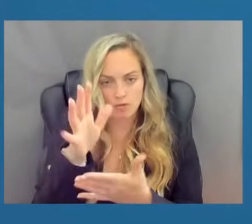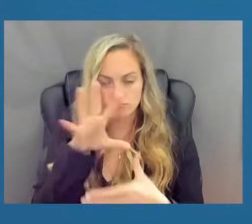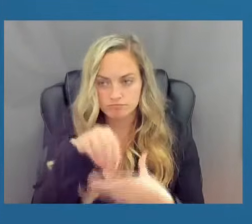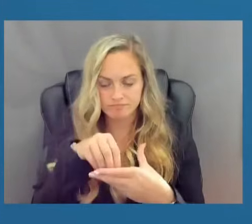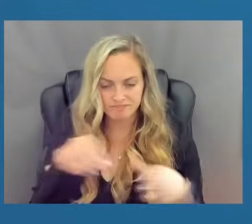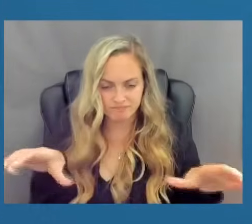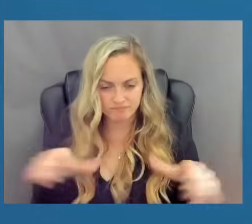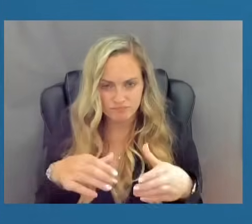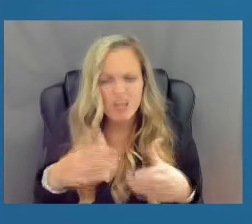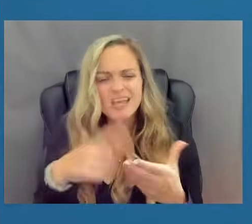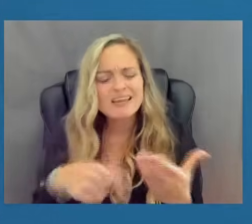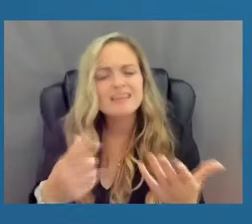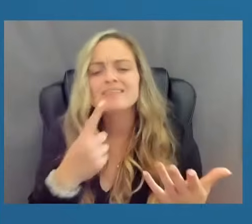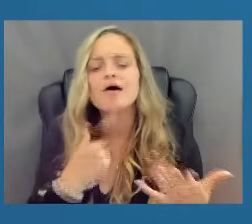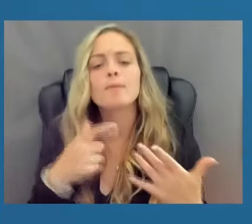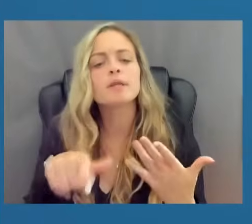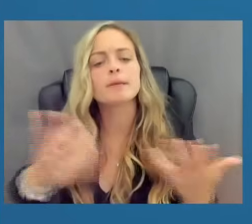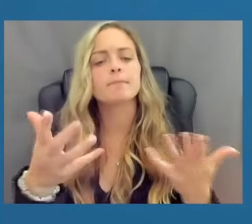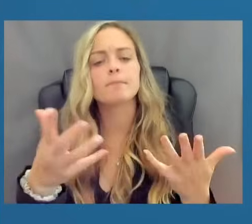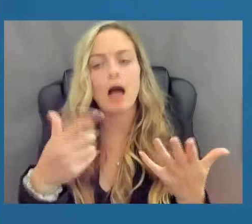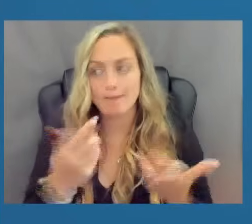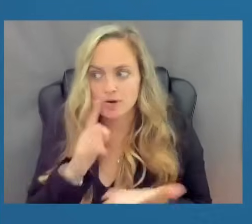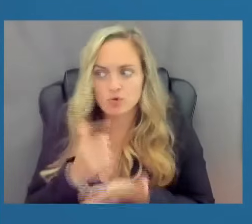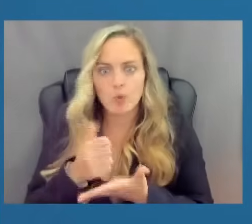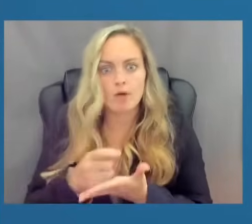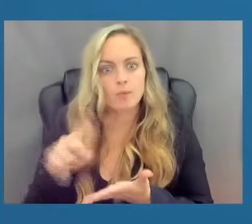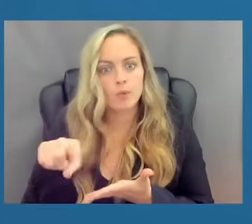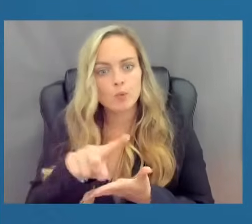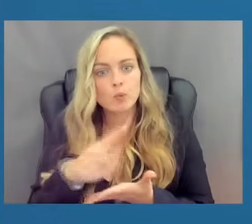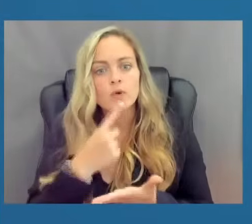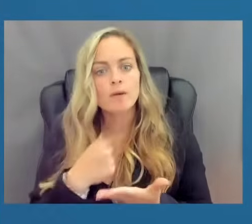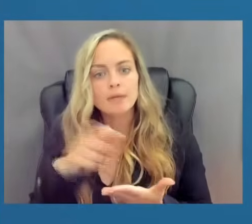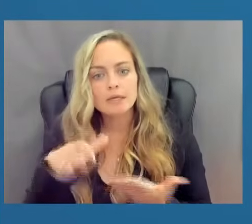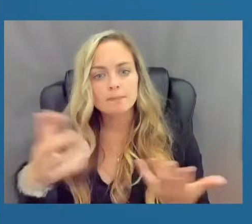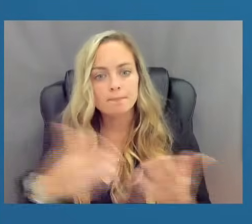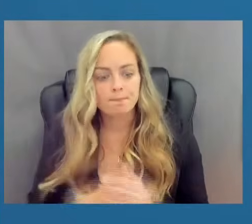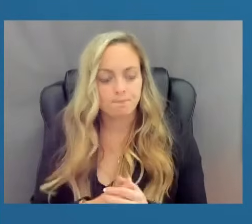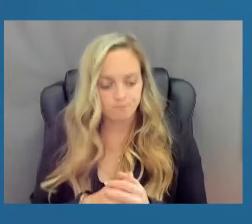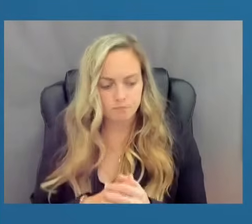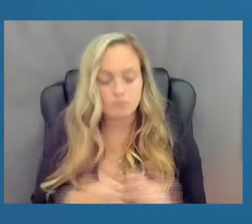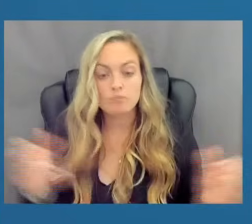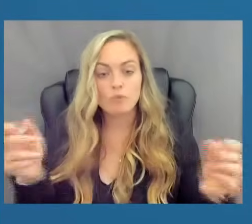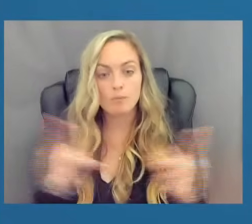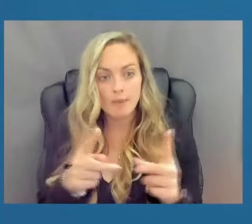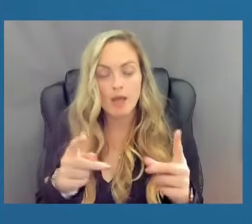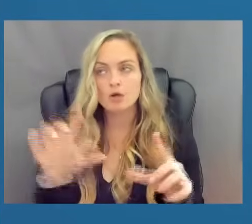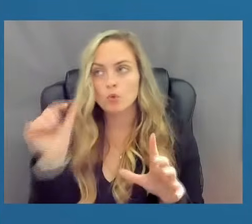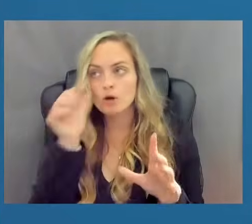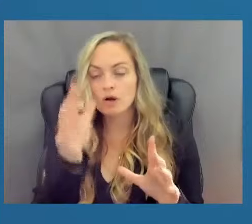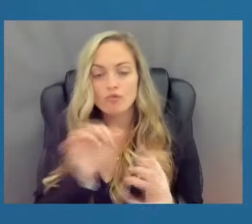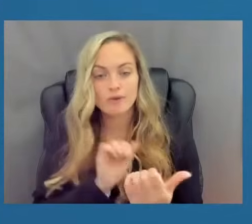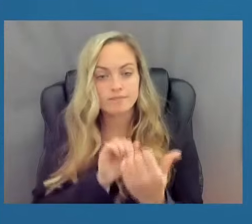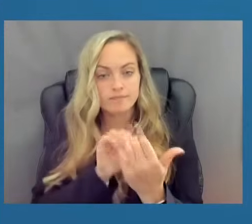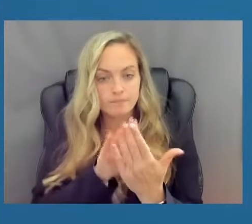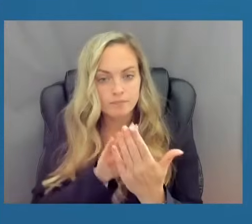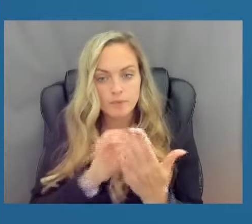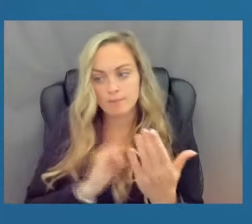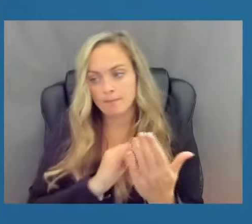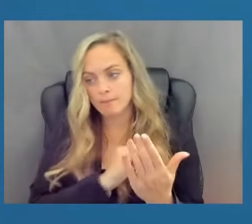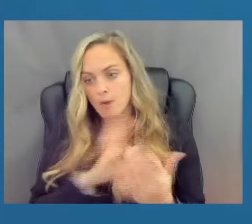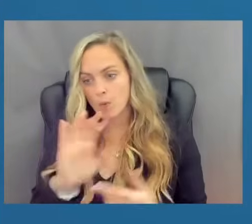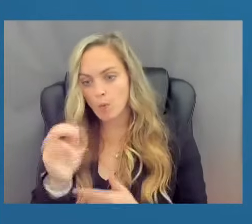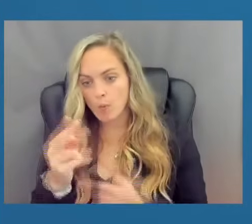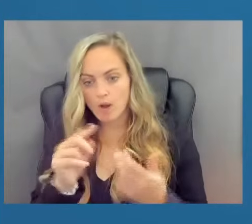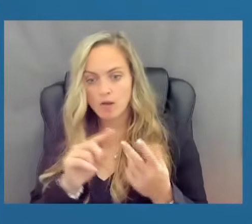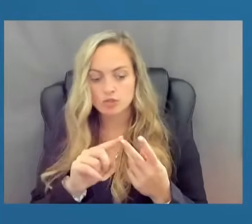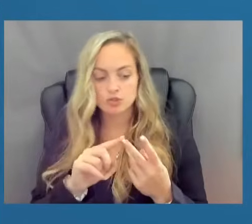do you need? Just tell me what you need. I'm here to help. And so we went back and brought our all of a government approach. We had Mayor Walsh and Deputy Mayor